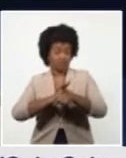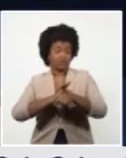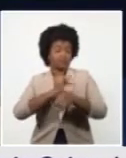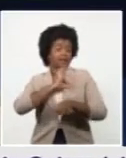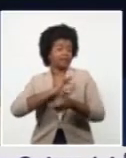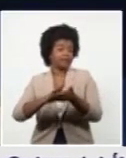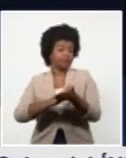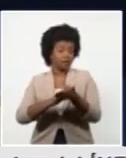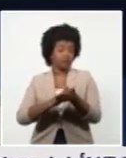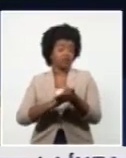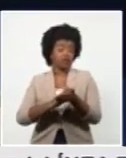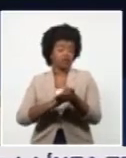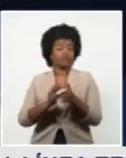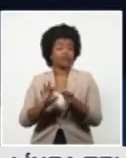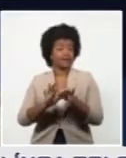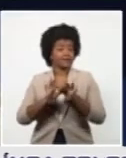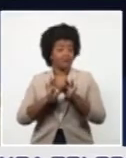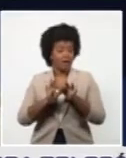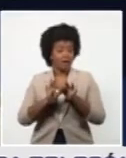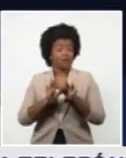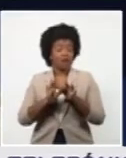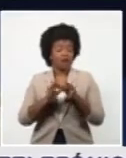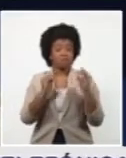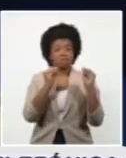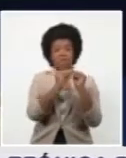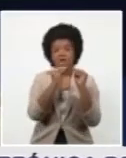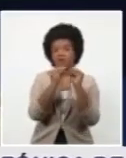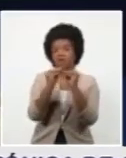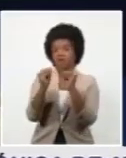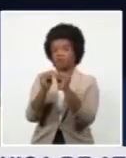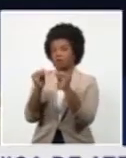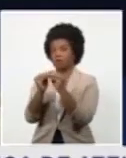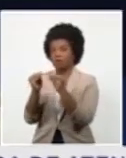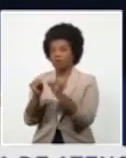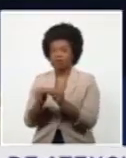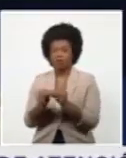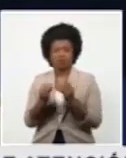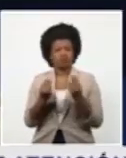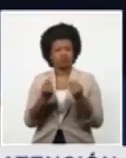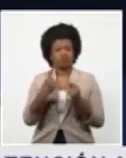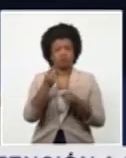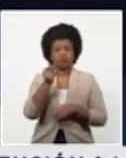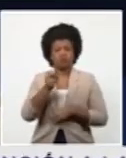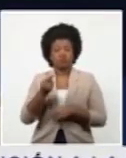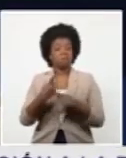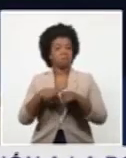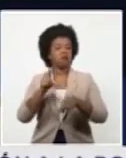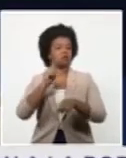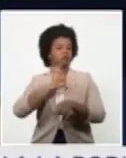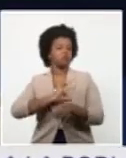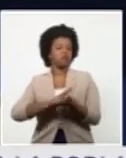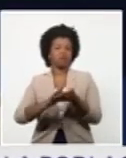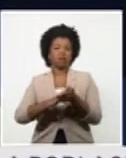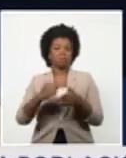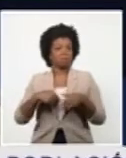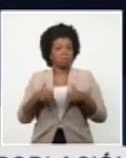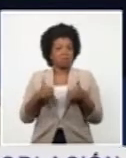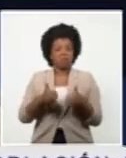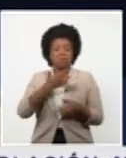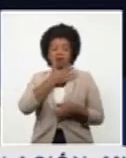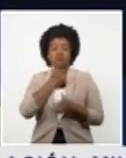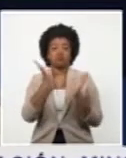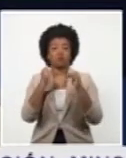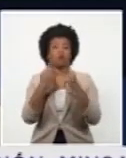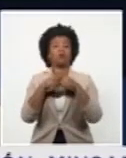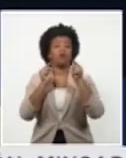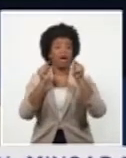And after having studied the behavior of these cases for several months, These people